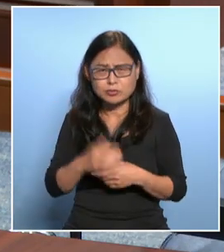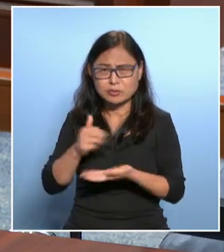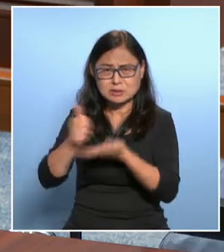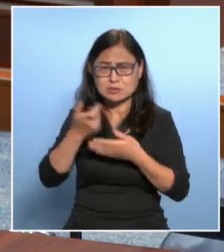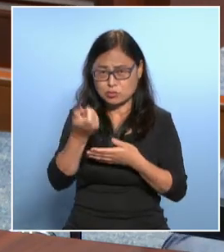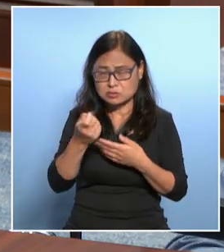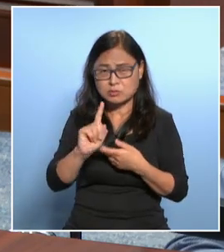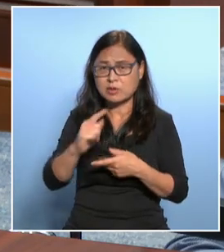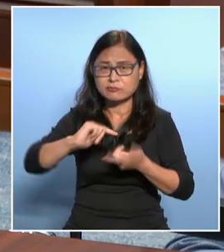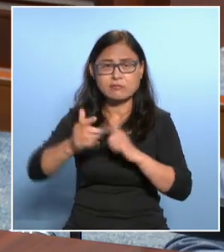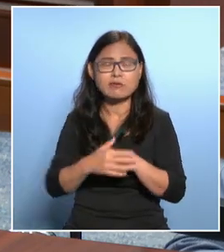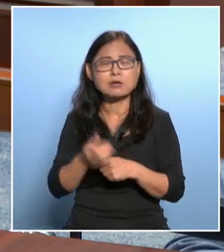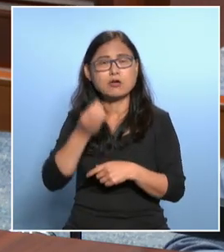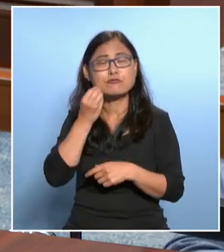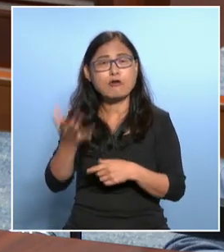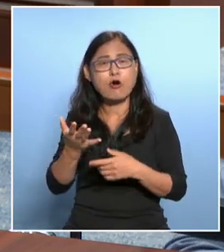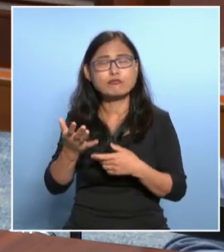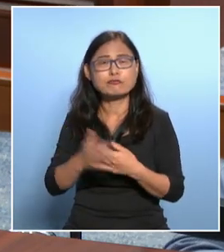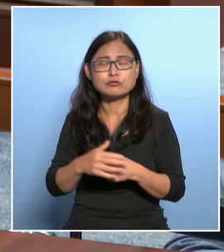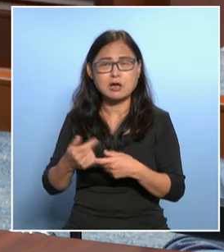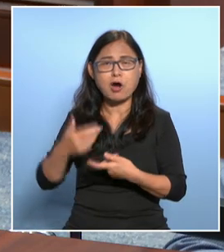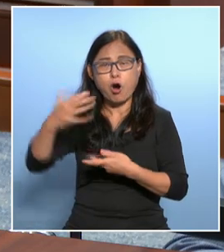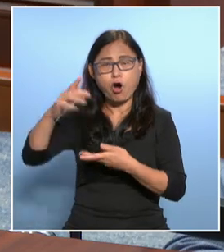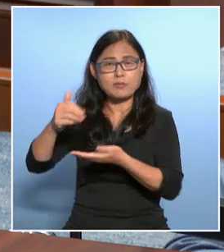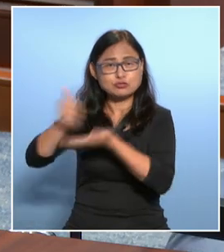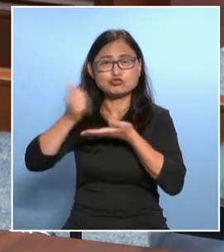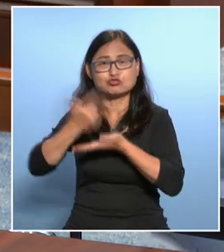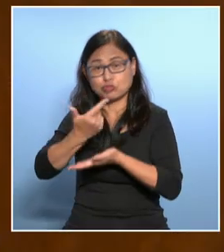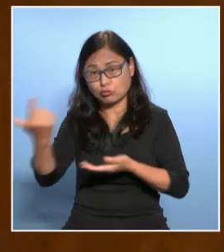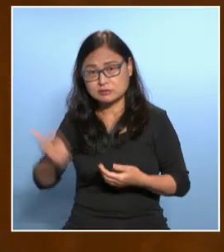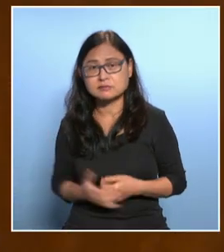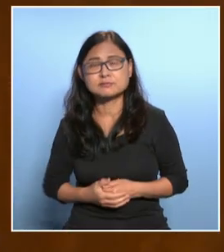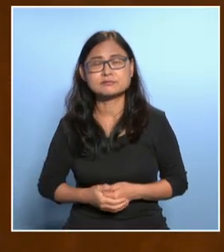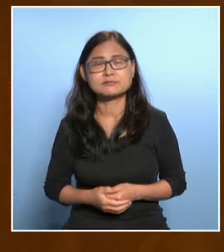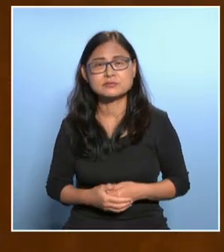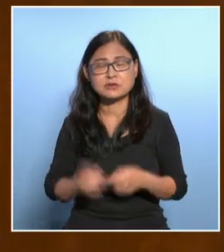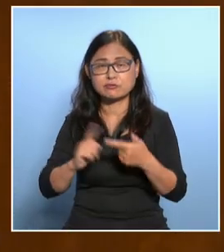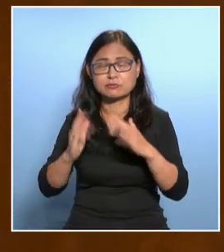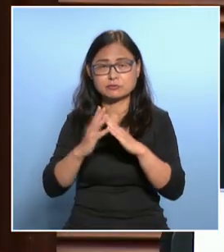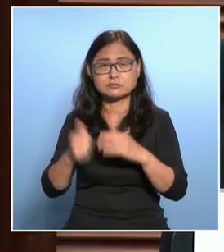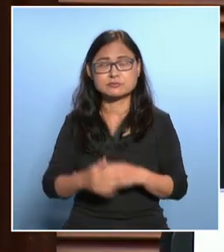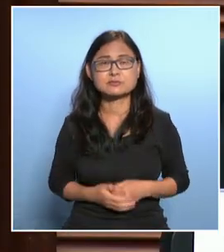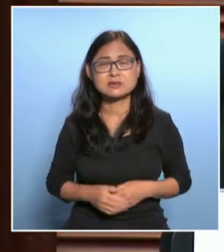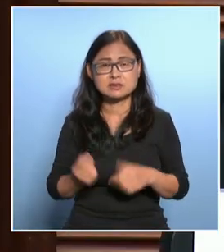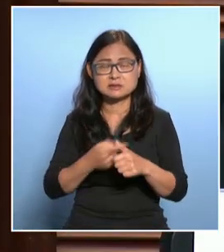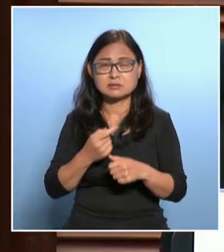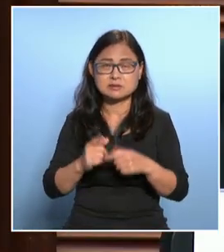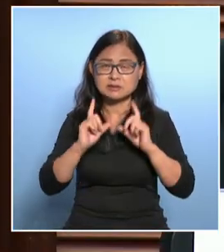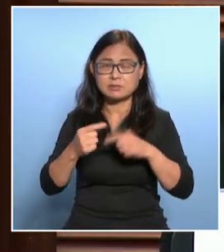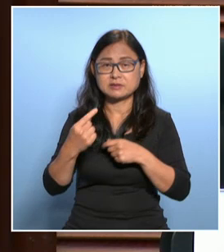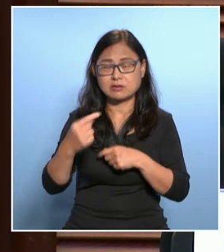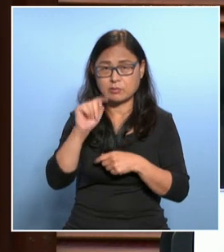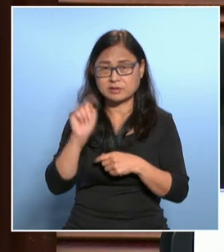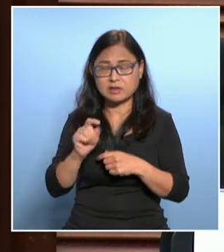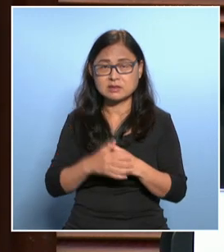changes in the import of doctors. Is it possible that we can do more?